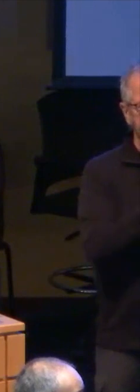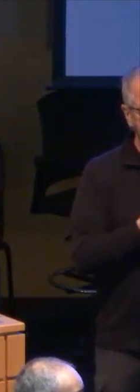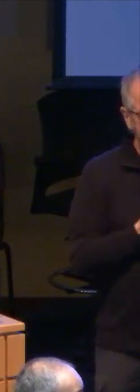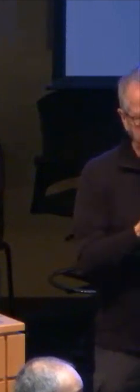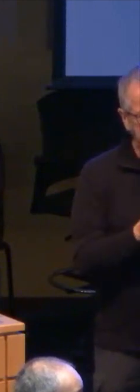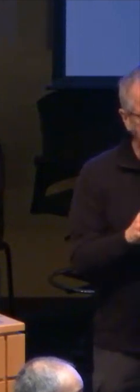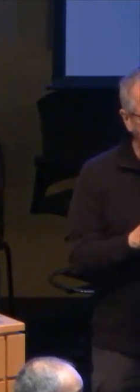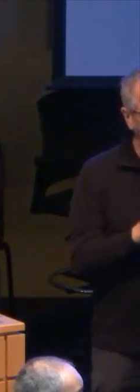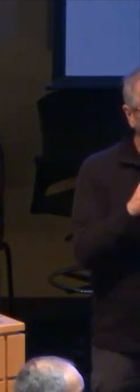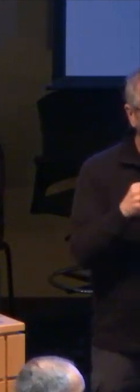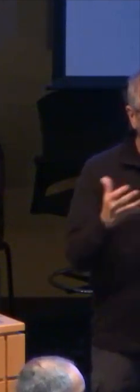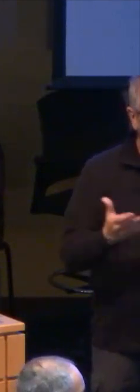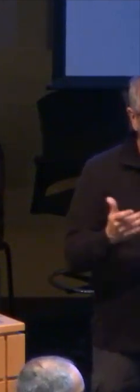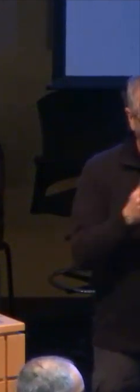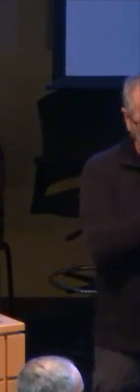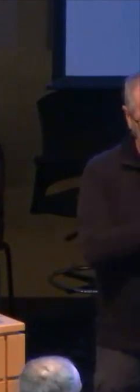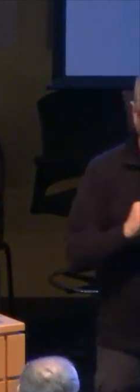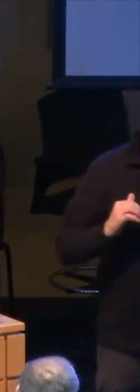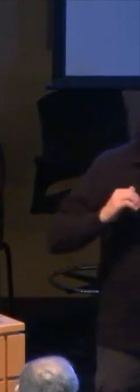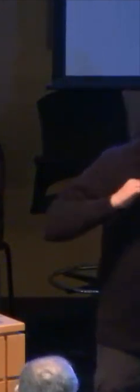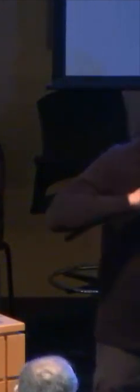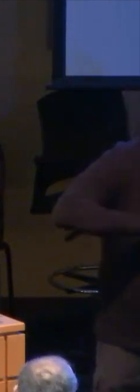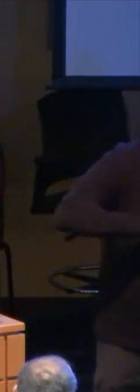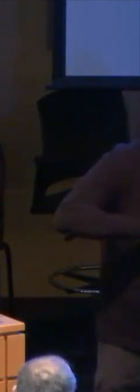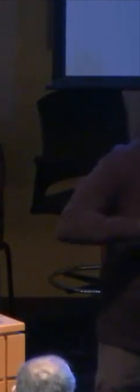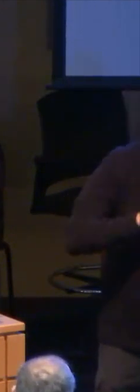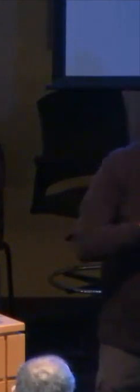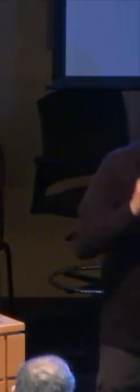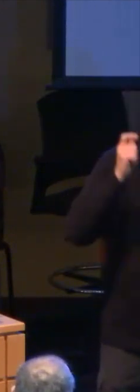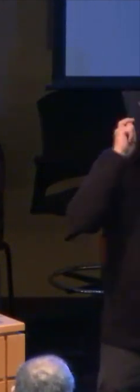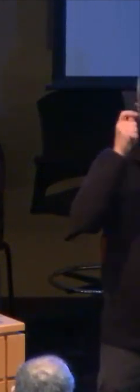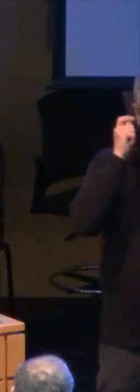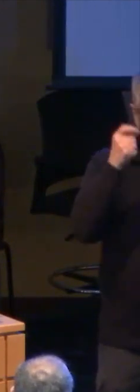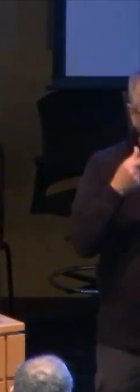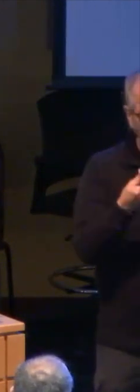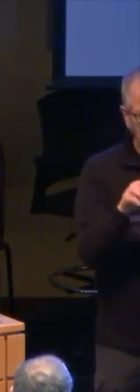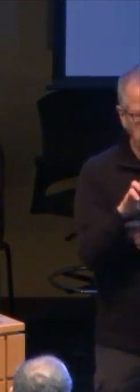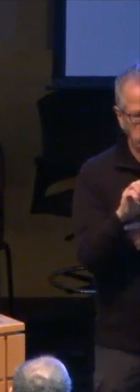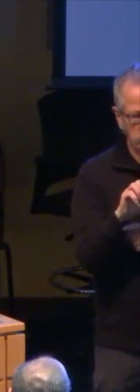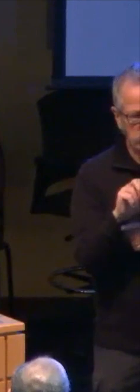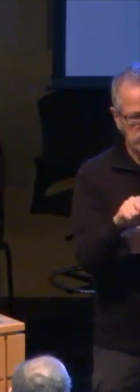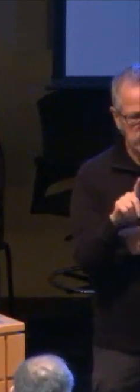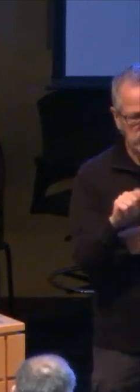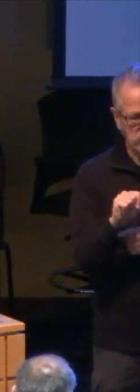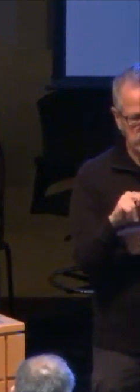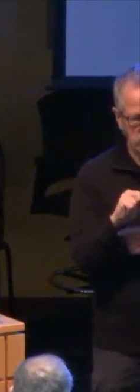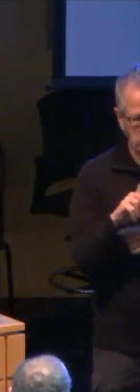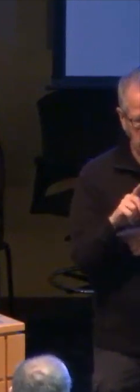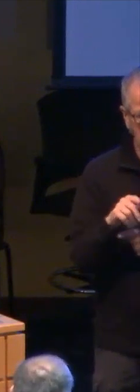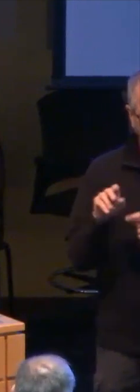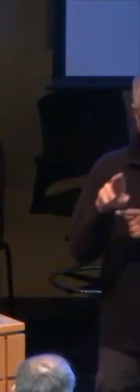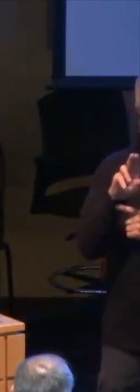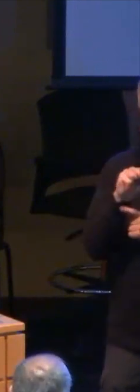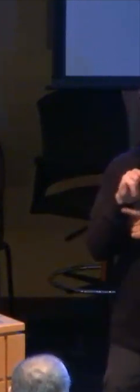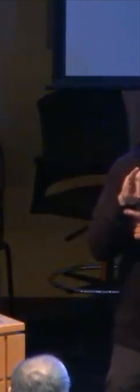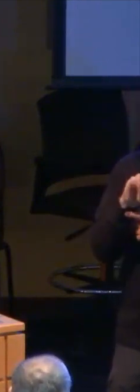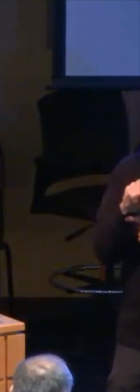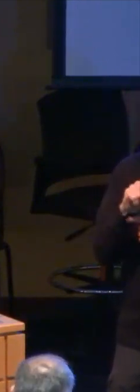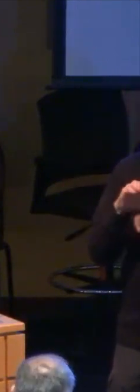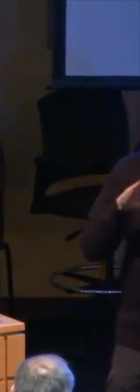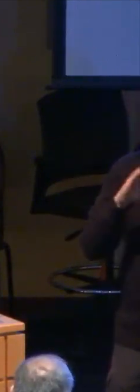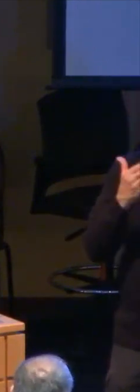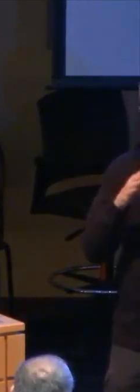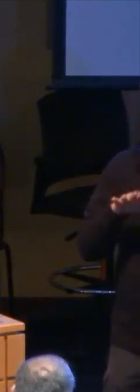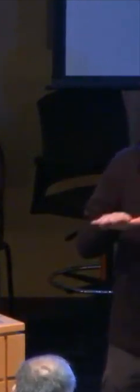community using kayaks, small boats, and inexpensive instruments to measure the complex fluid dynamics